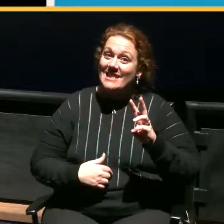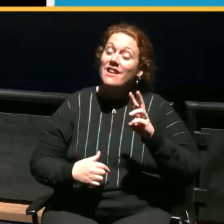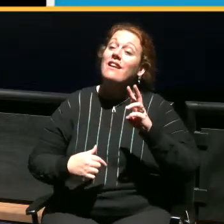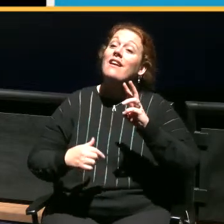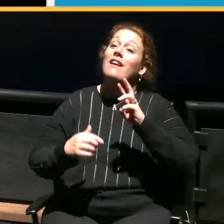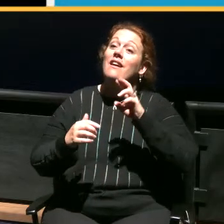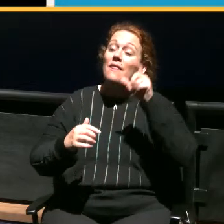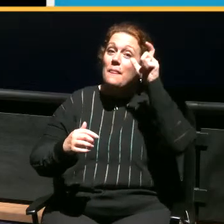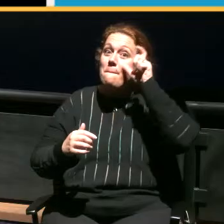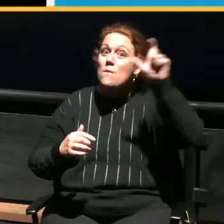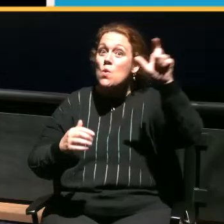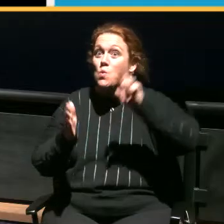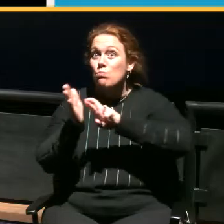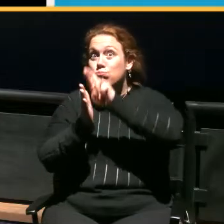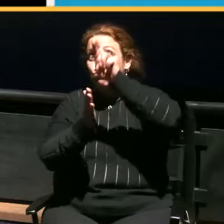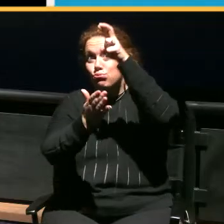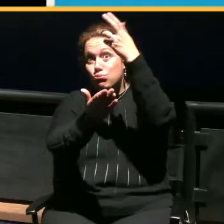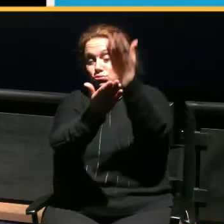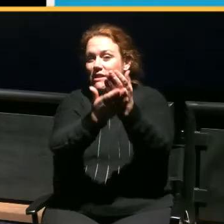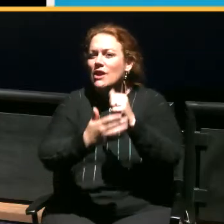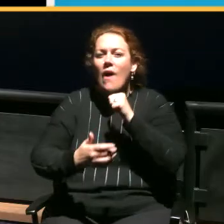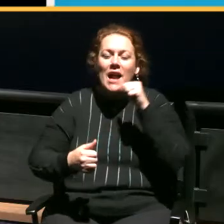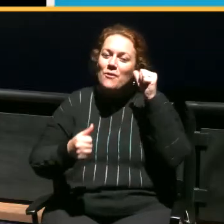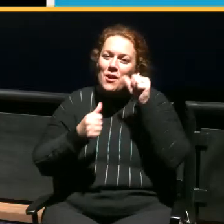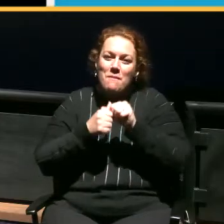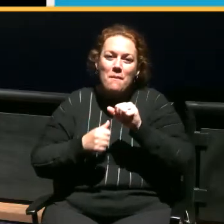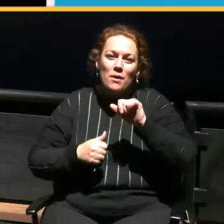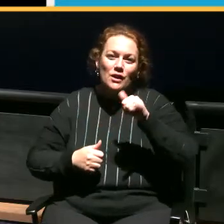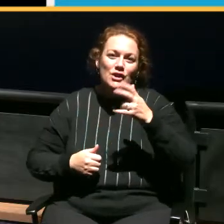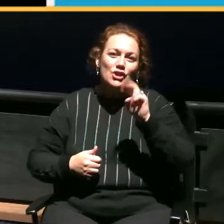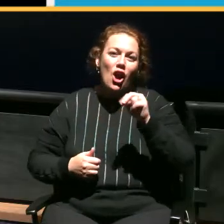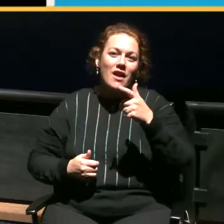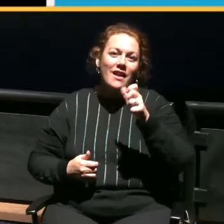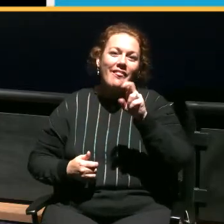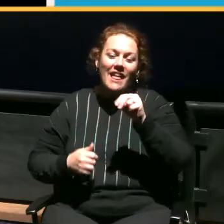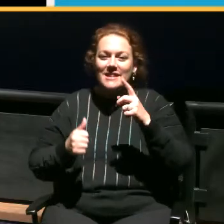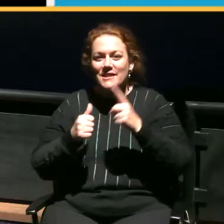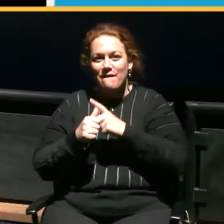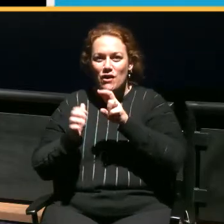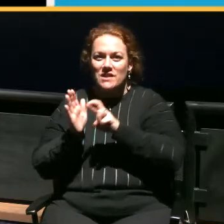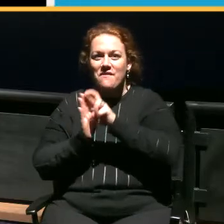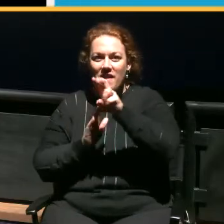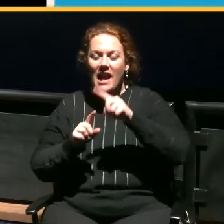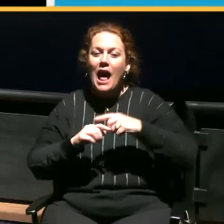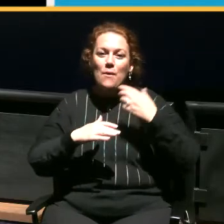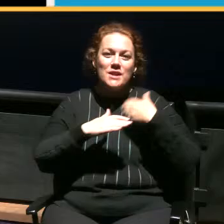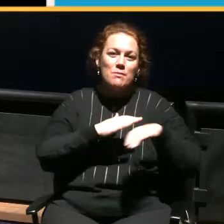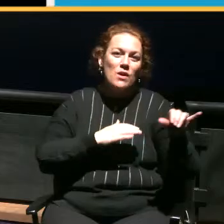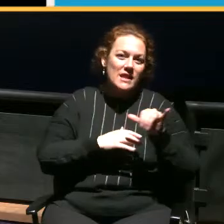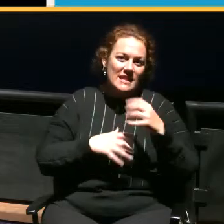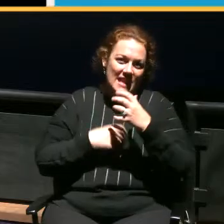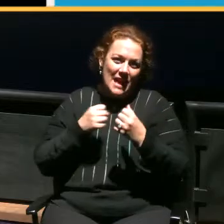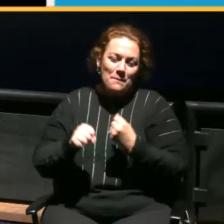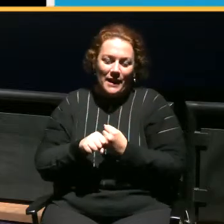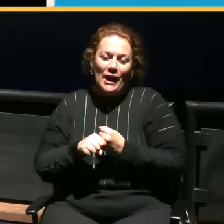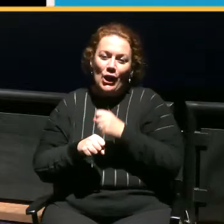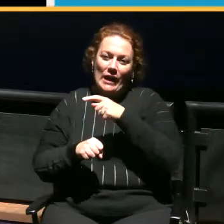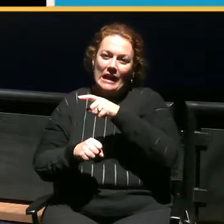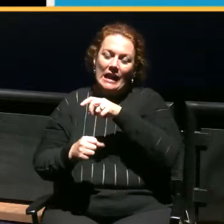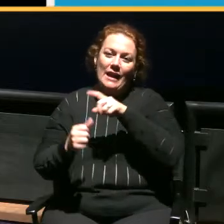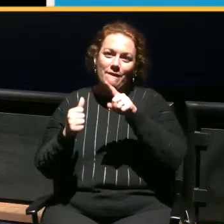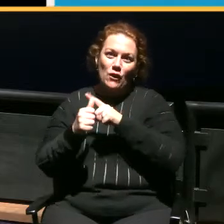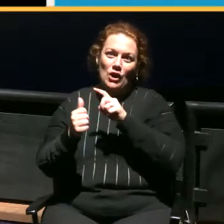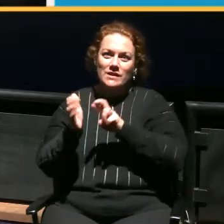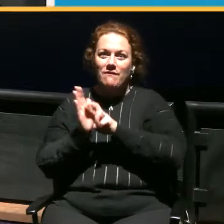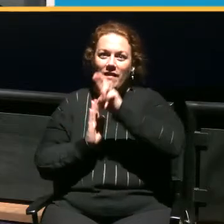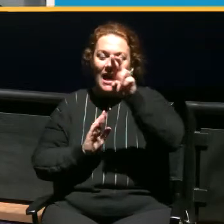landed on the moon, and so I don't remember John Glenn's first flight. Actually, I was born the same year as that. He flew in space, so I was too little for that. But